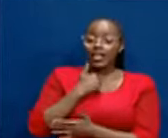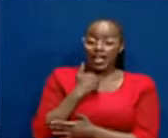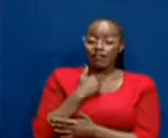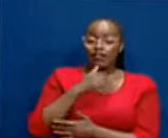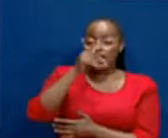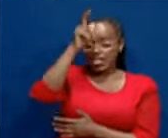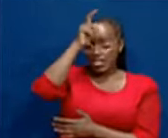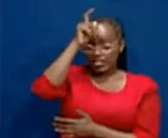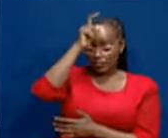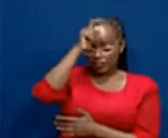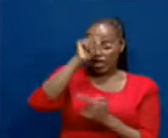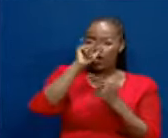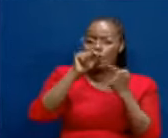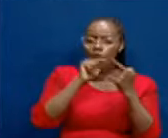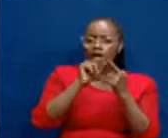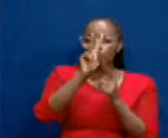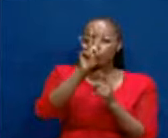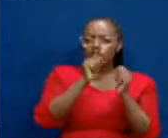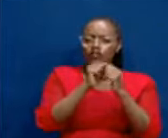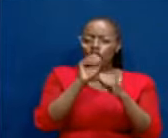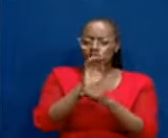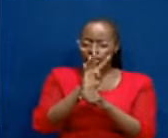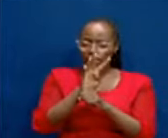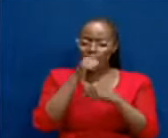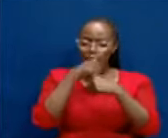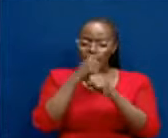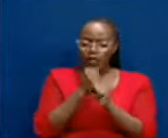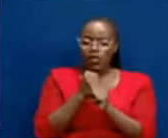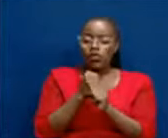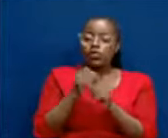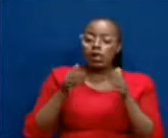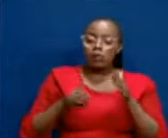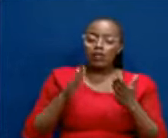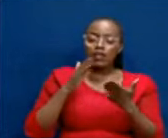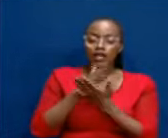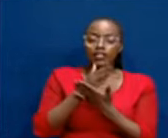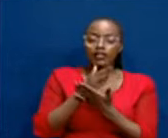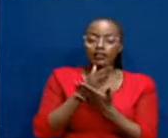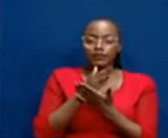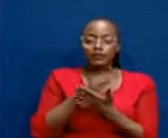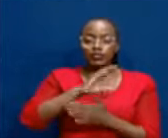Egypt in 2014 made it a birthright to own a home.